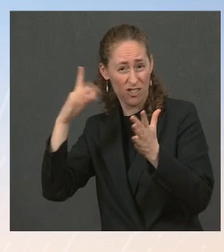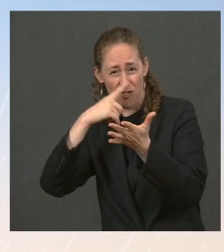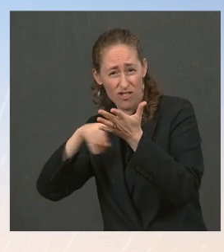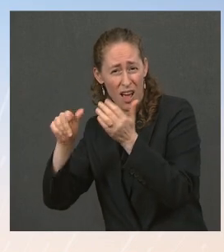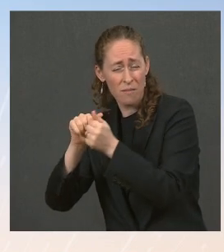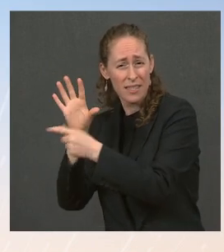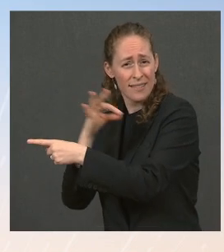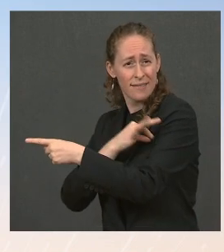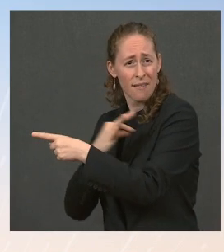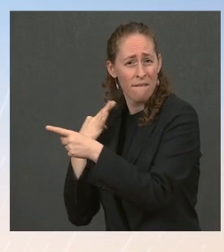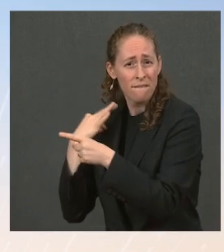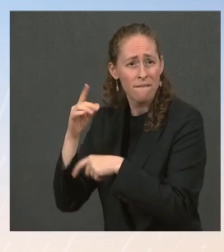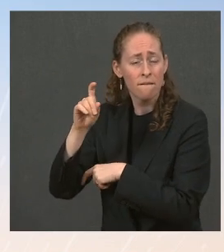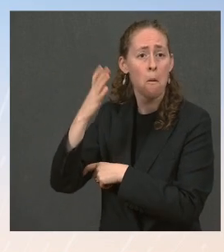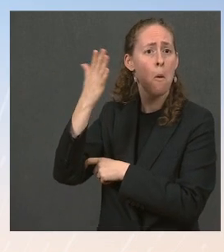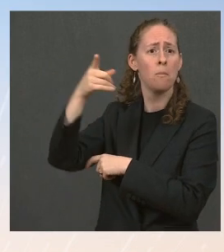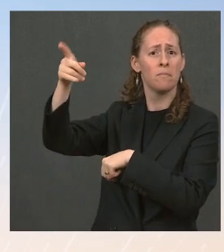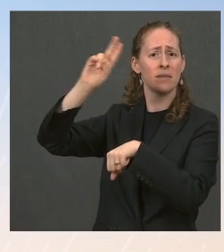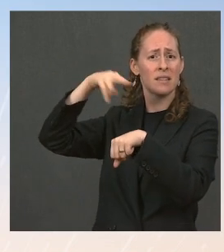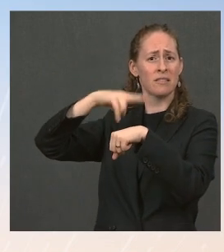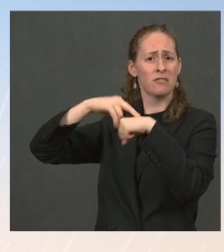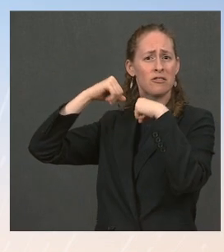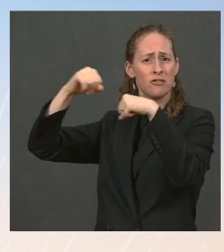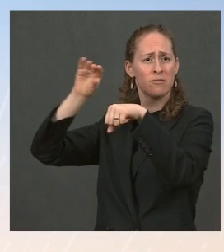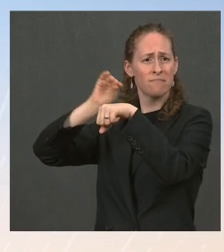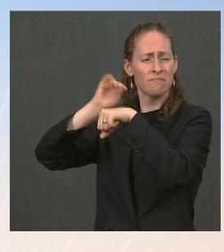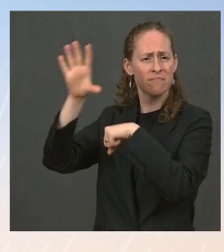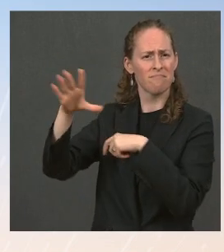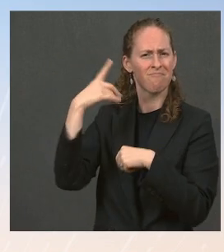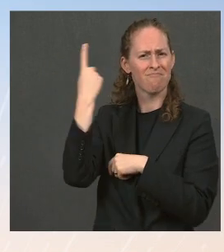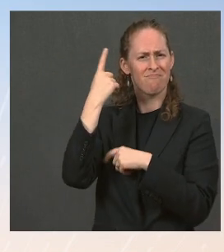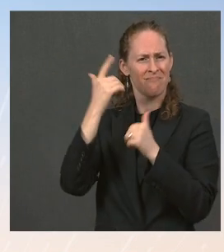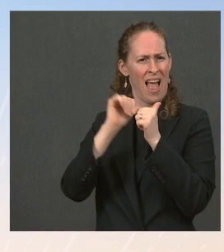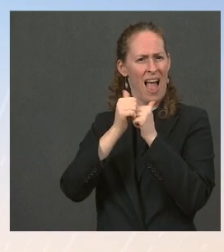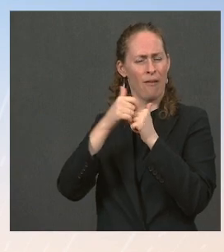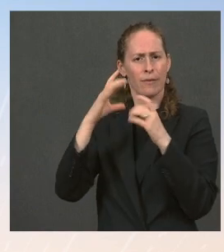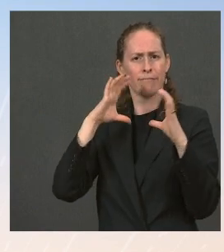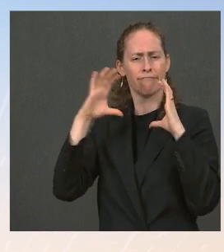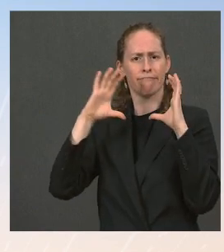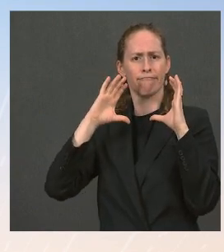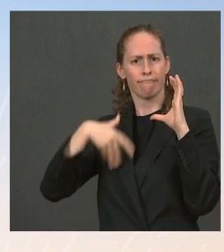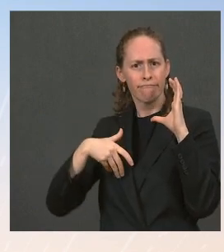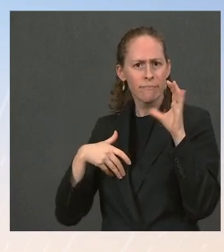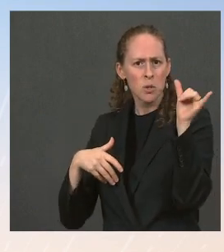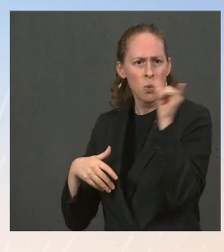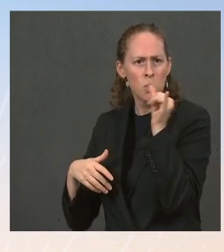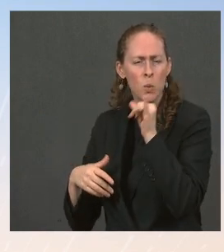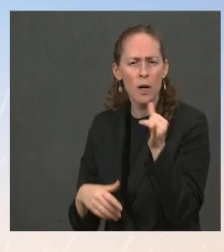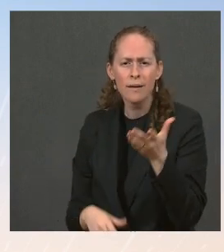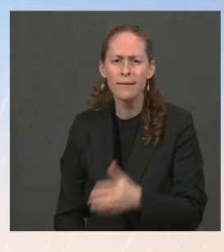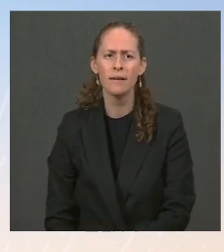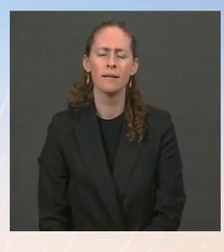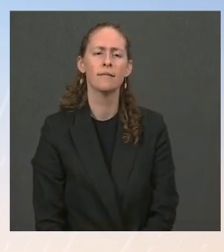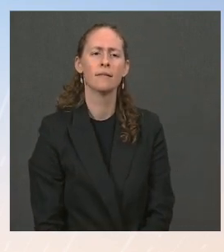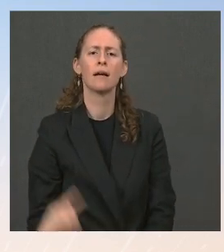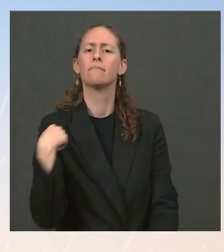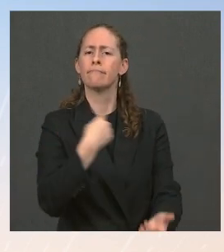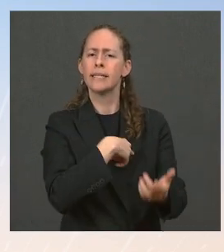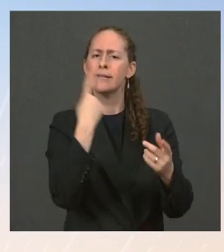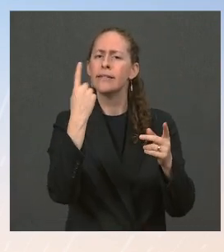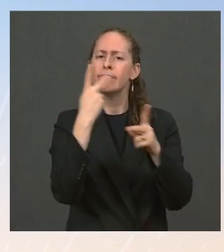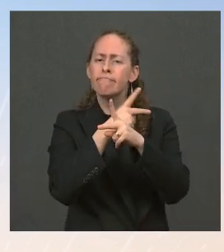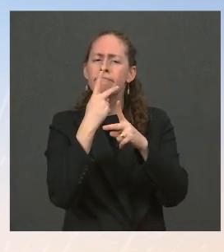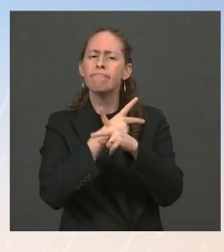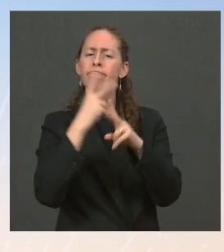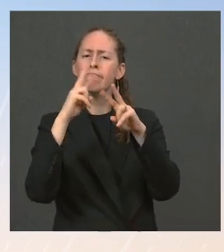Advisor about exactly how this breakdown happened? We always look to assess how we can make improvements to how